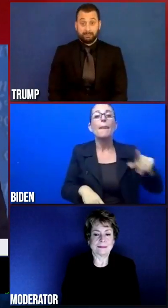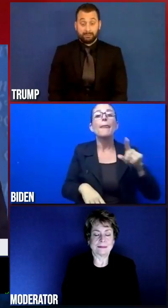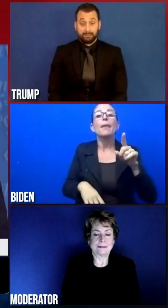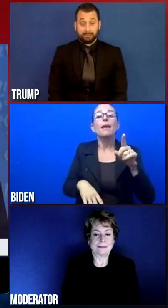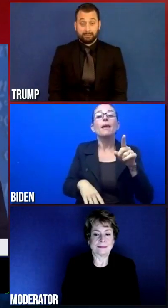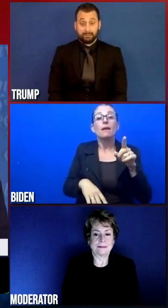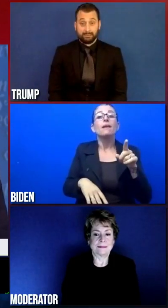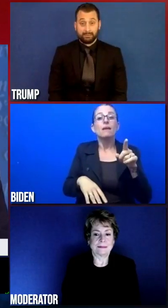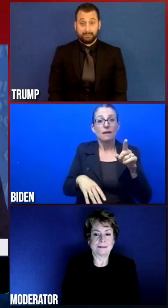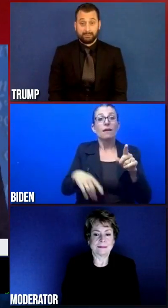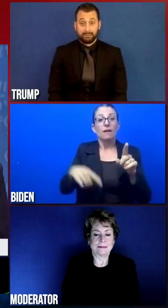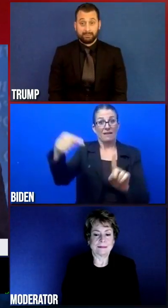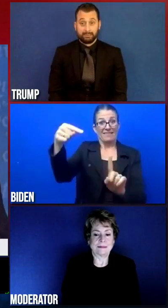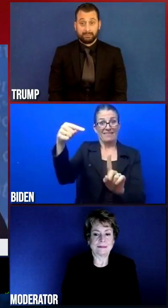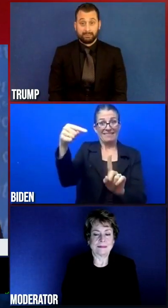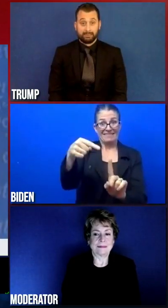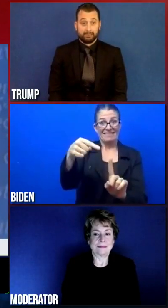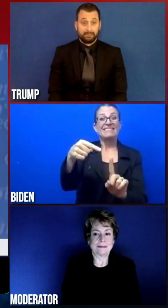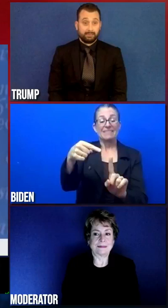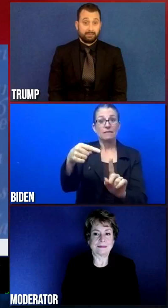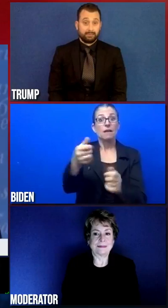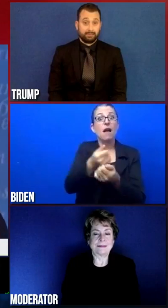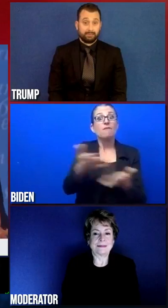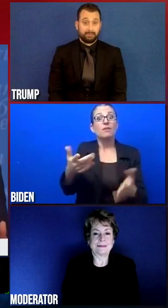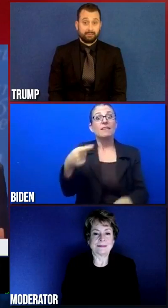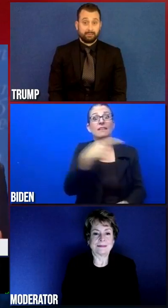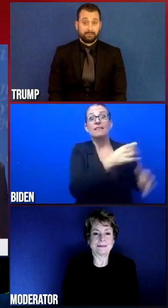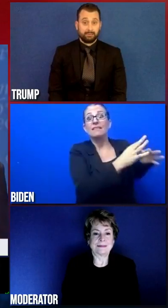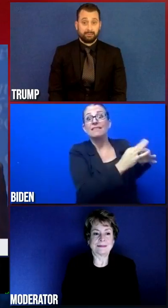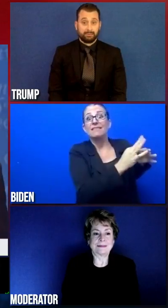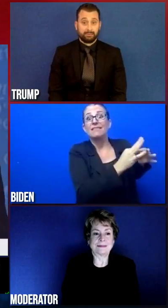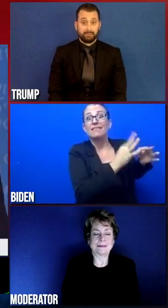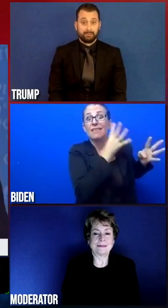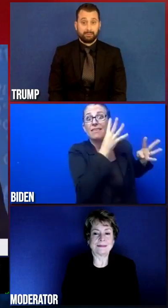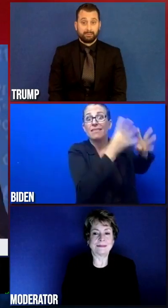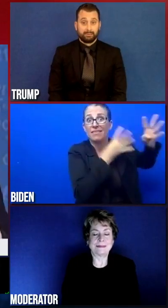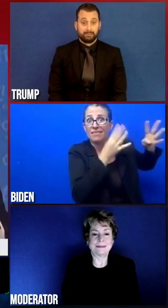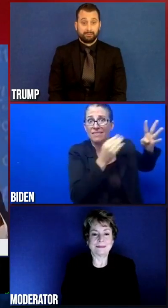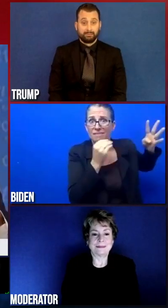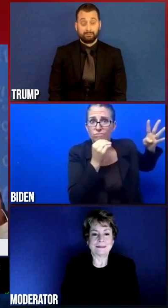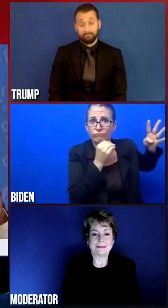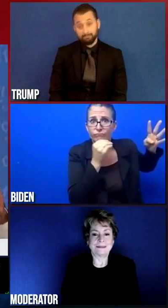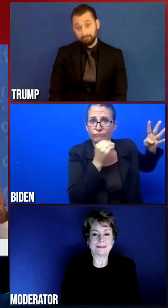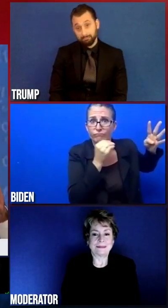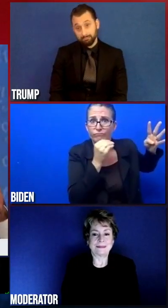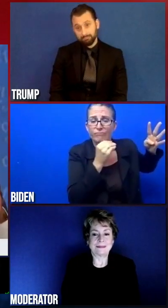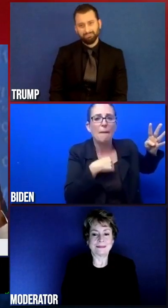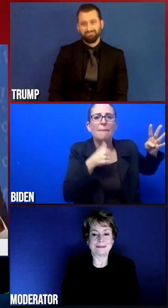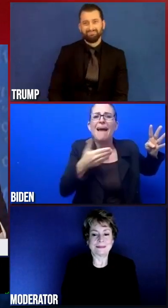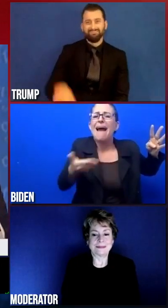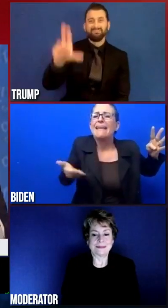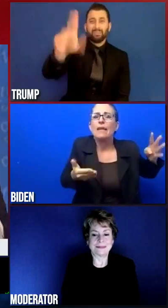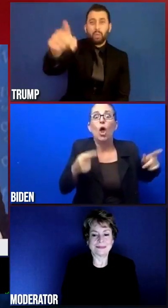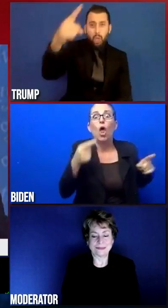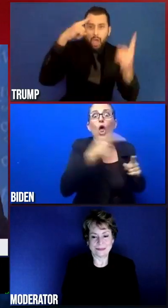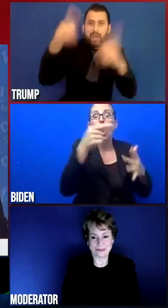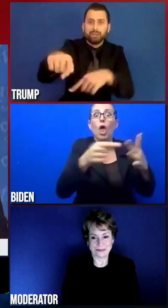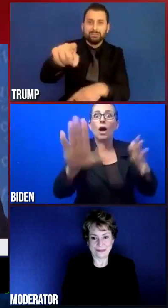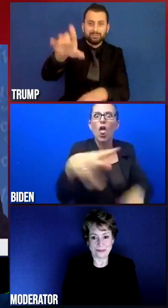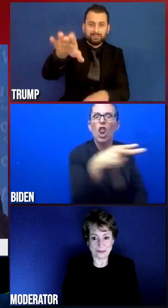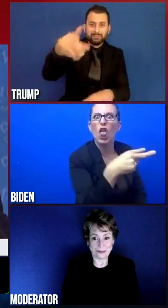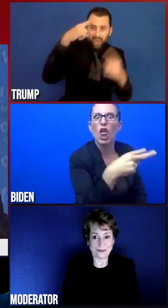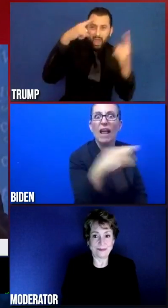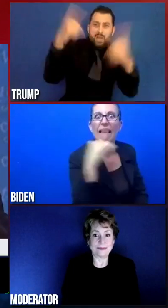is simply a lie. I'm not here to call out his lies. Everybody knows he's a liar. But you I just agreed. want to Hey, make sure. Joe, you're the liar. I want to make